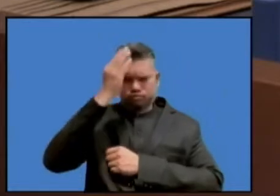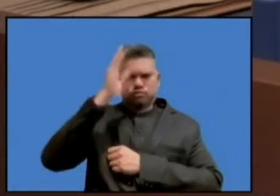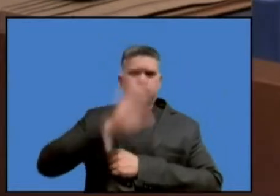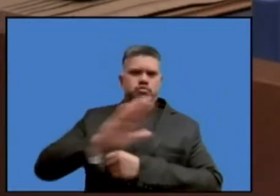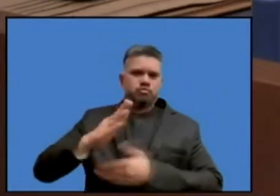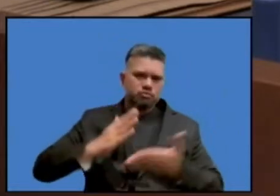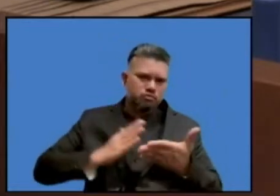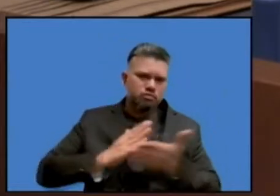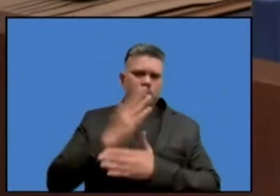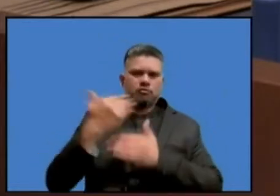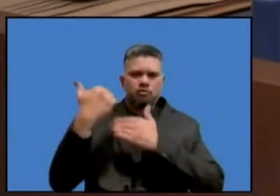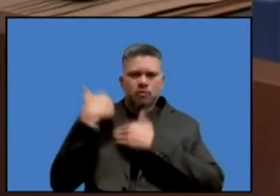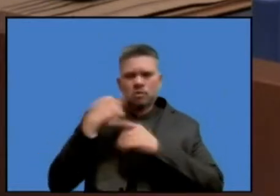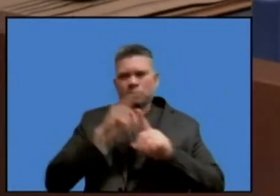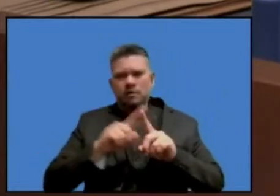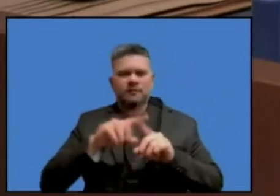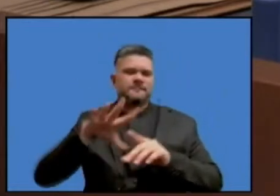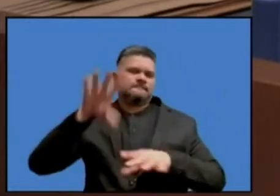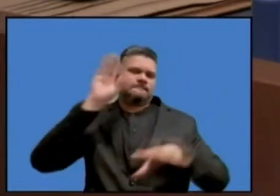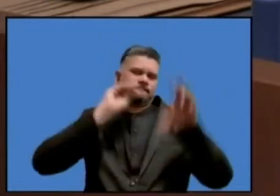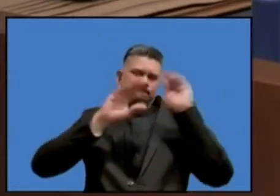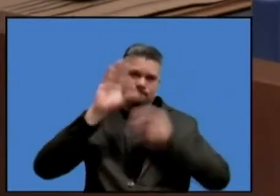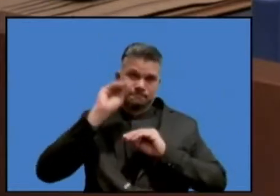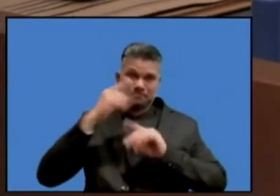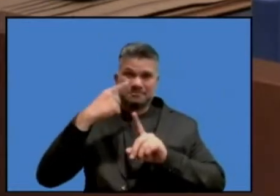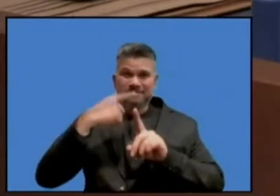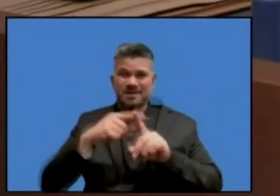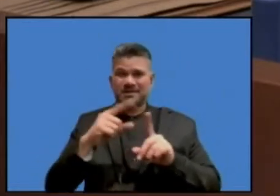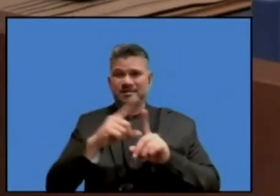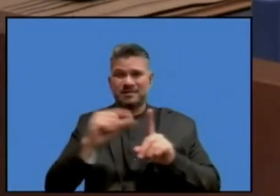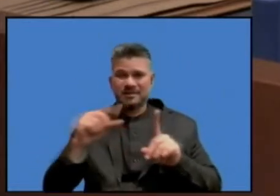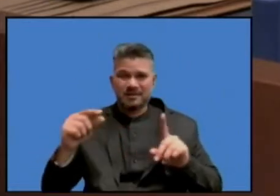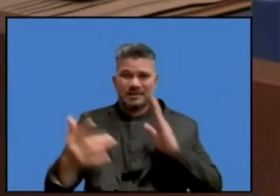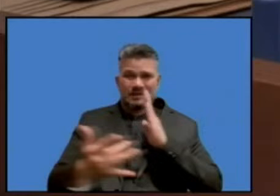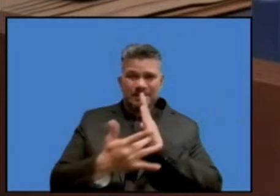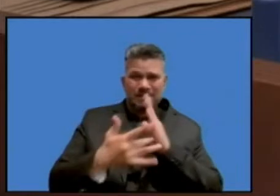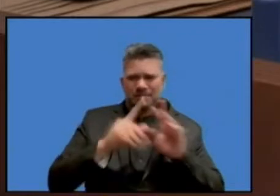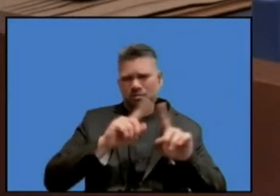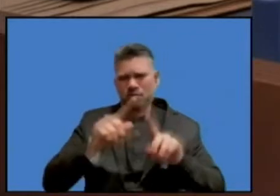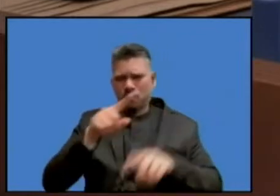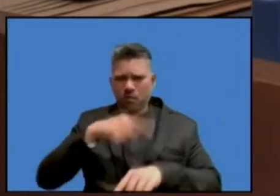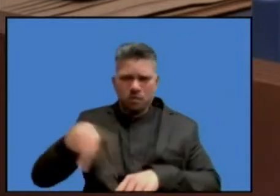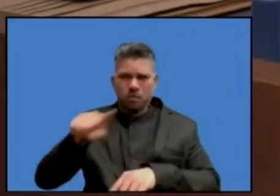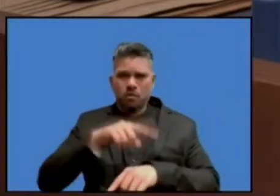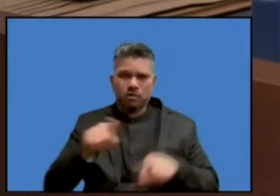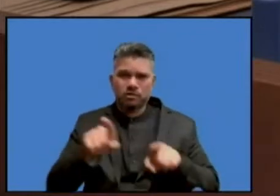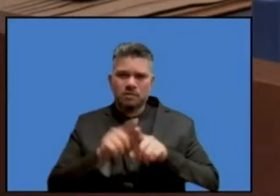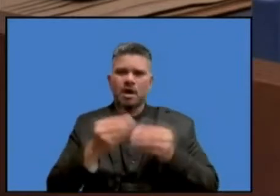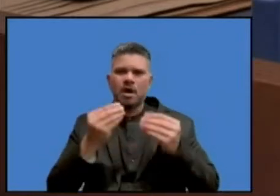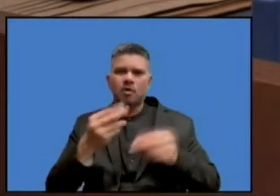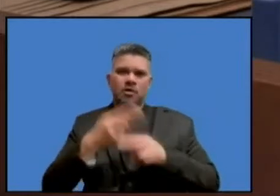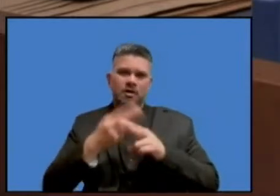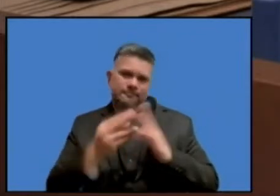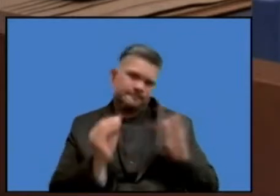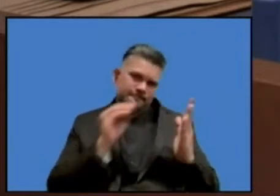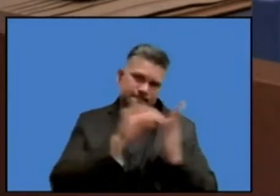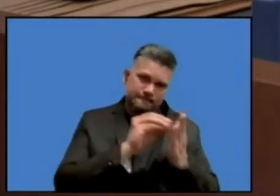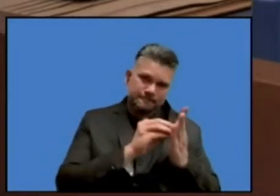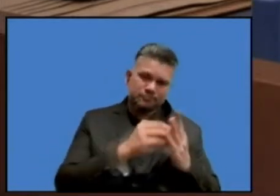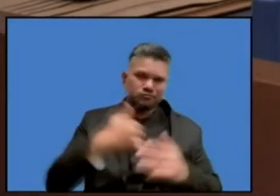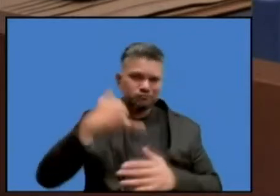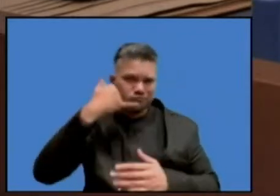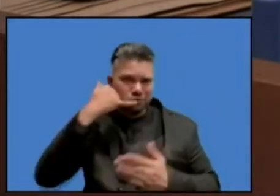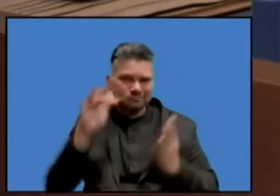responsibilities. Moreover, digital innovations such as DMW e-registry system, mobile app, have streamlined access to